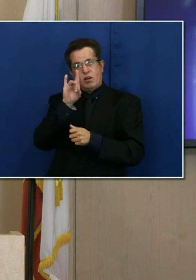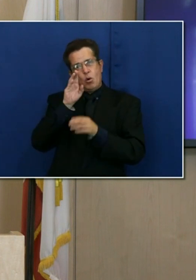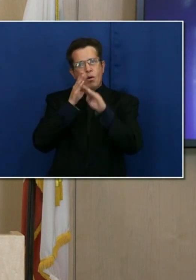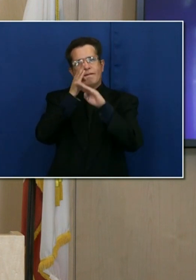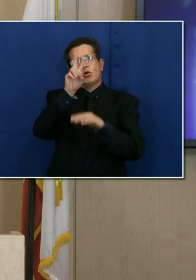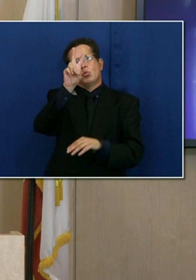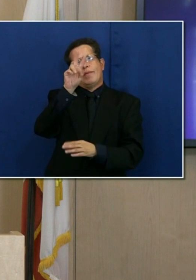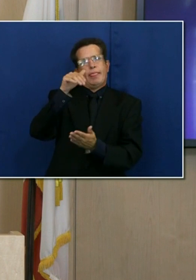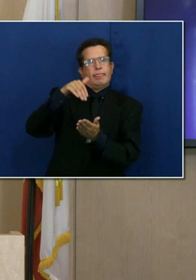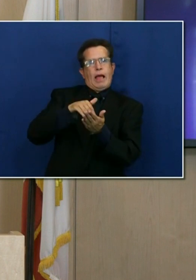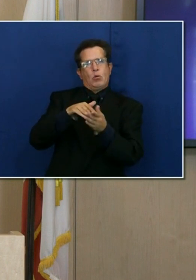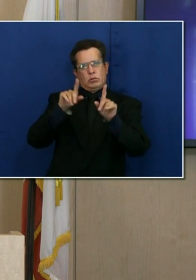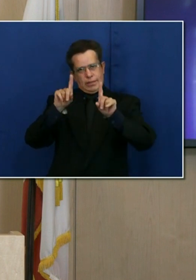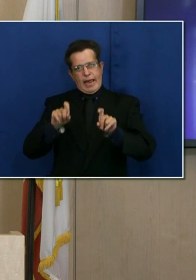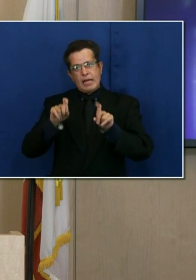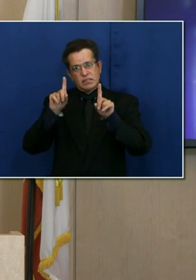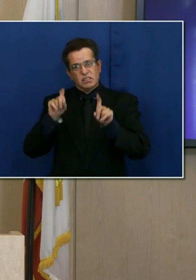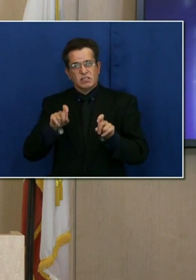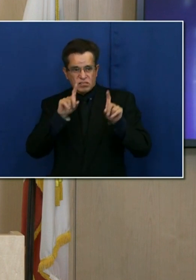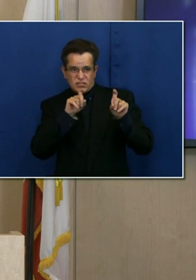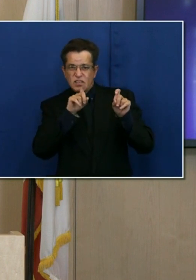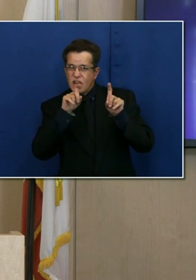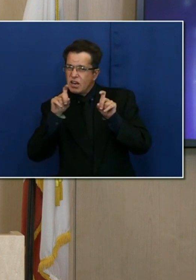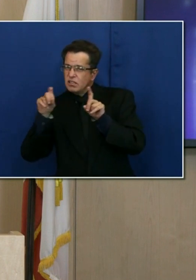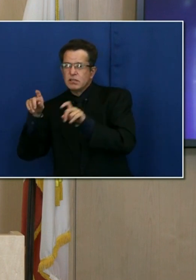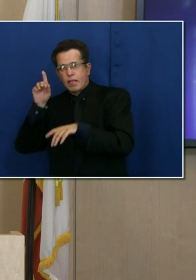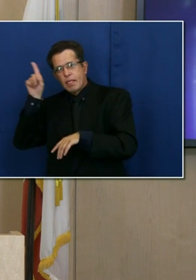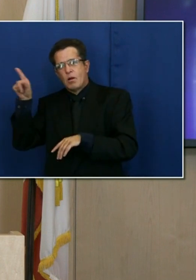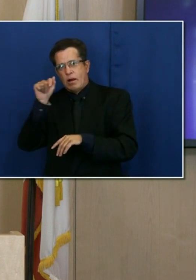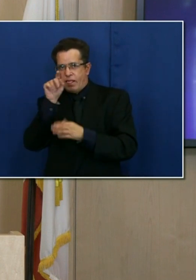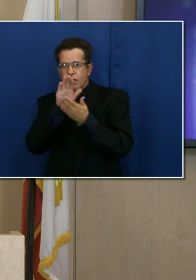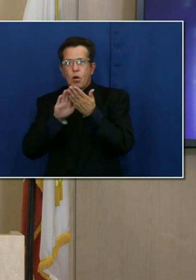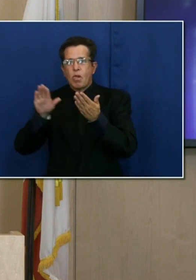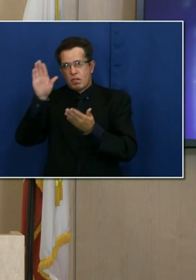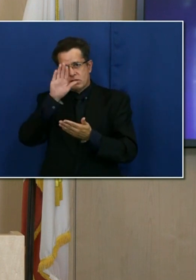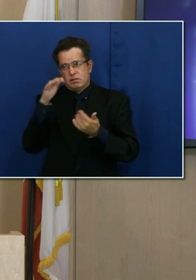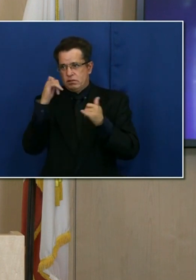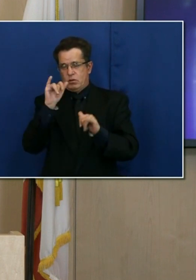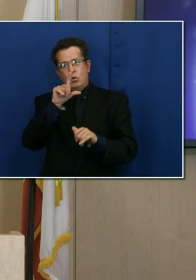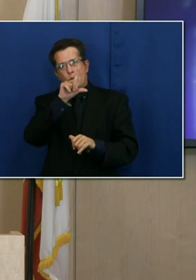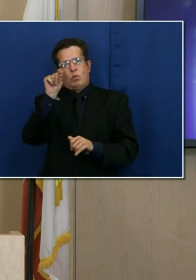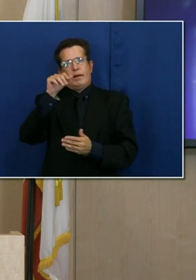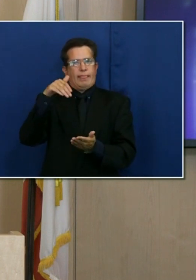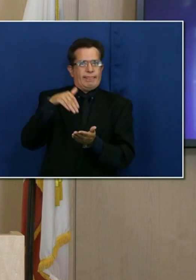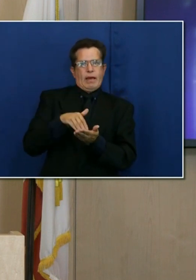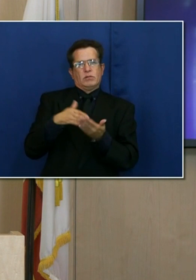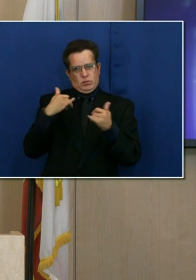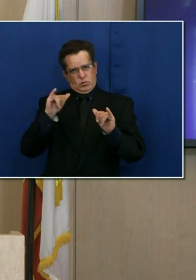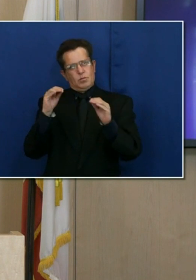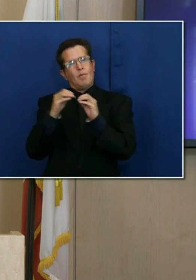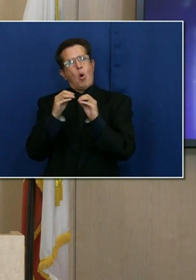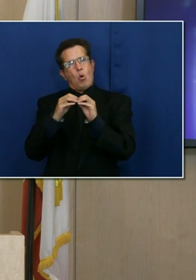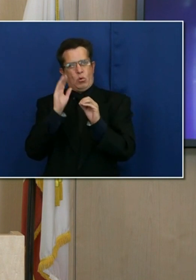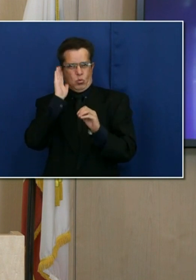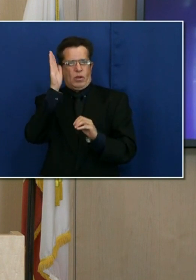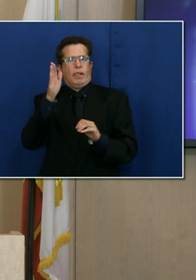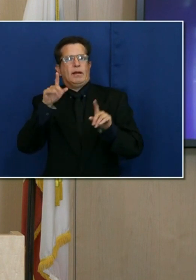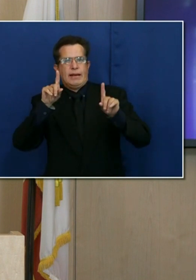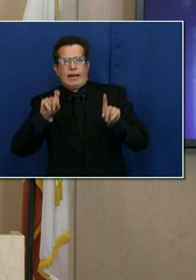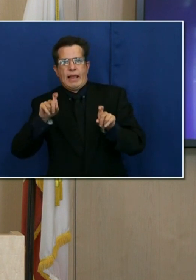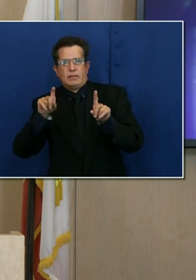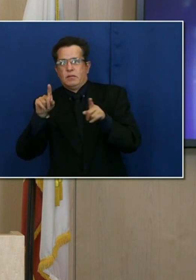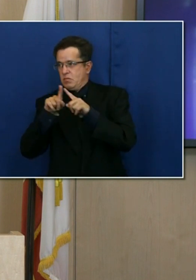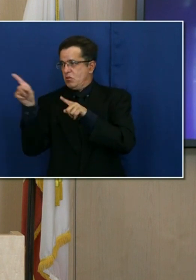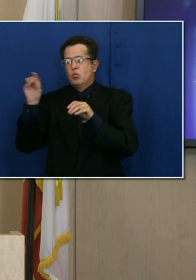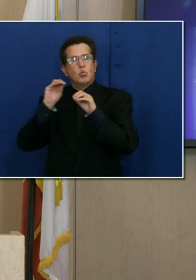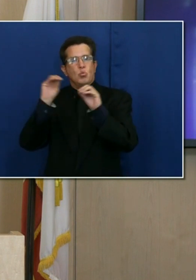2,000 tests so far. They have another 20,000 tests to go, and I can tell you that they have not had